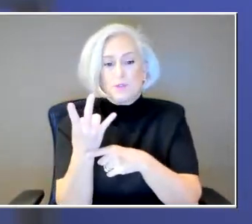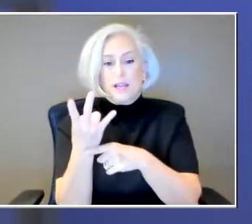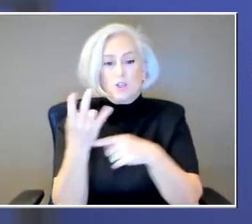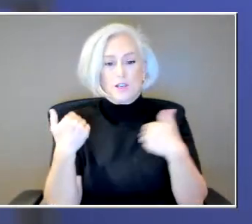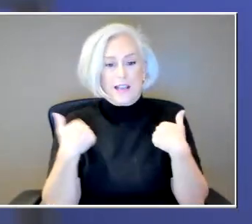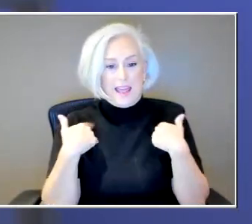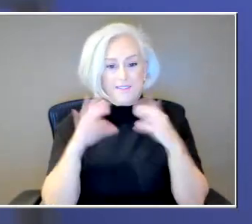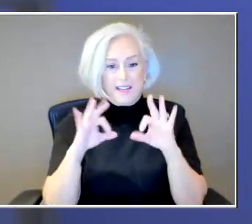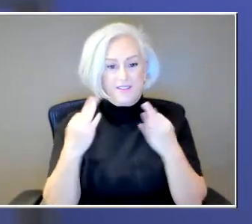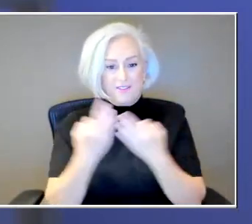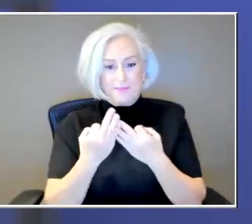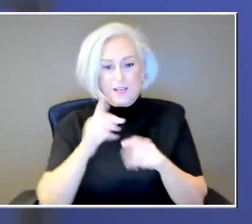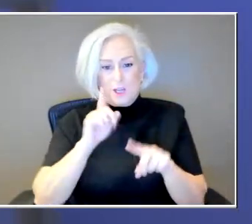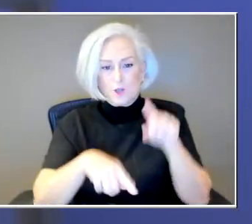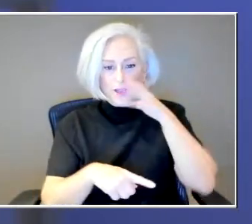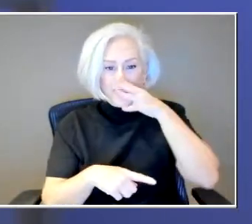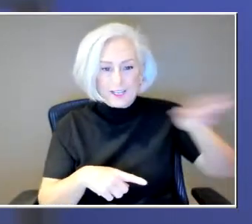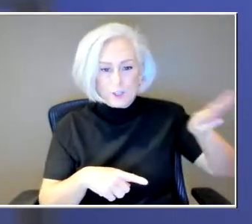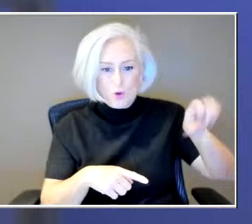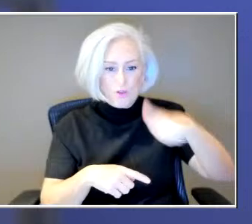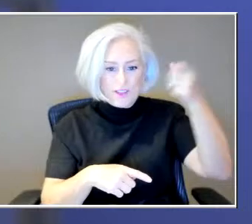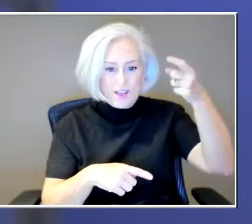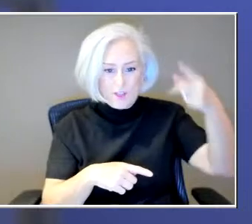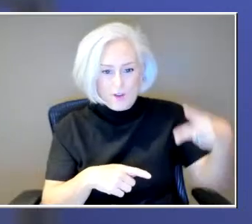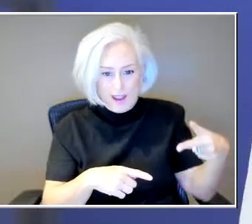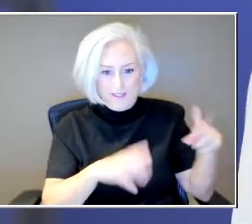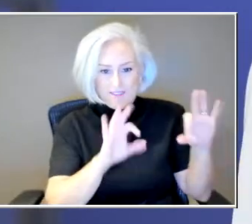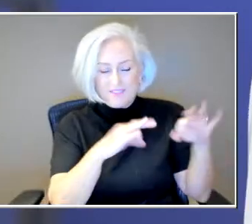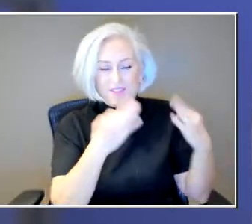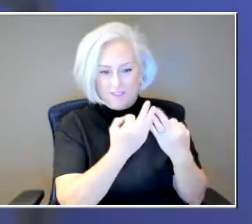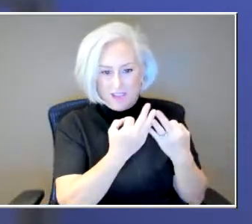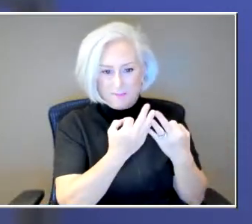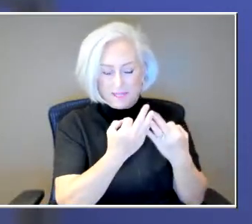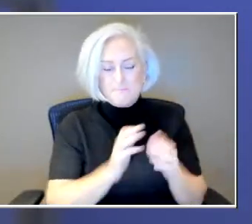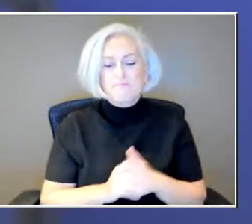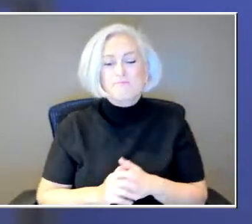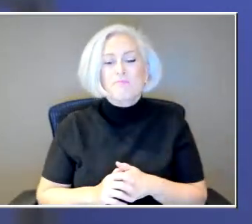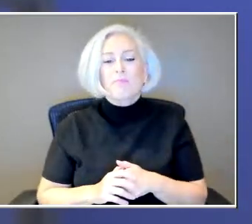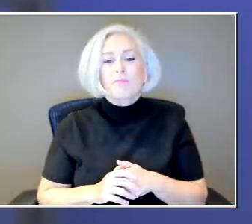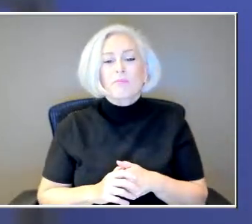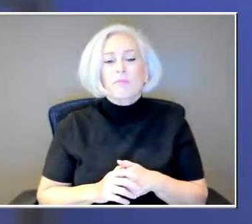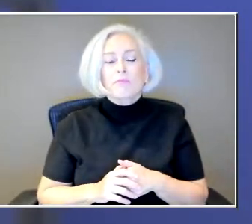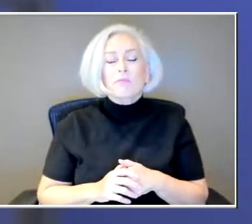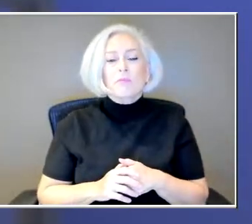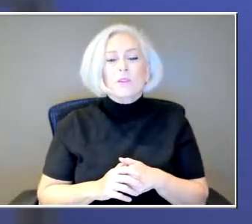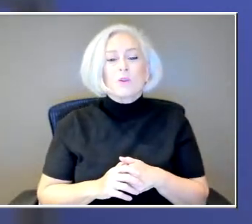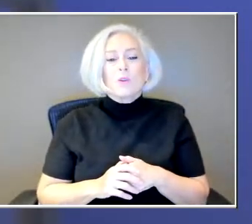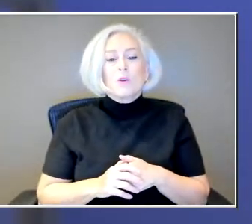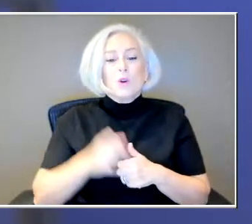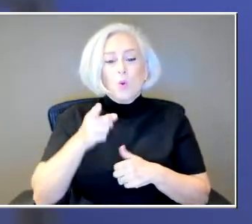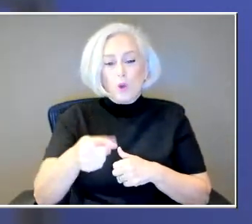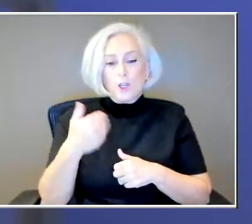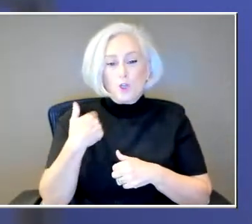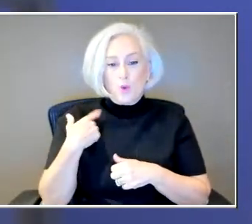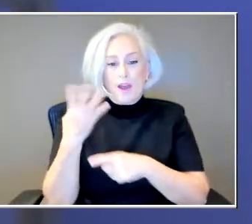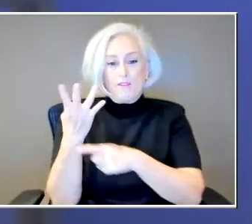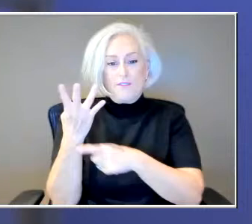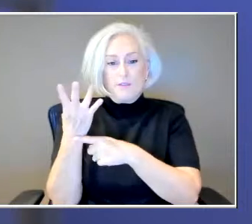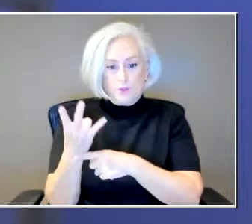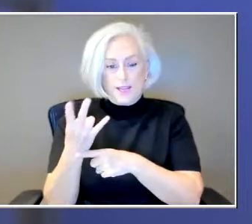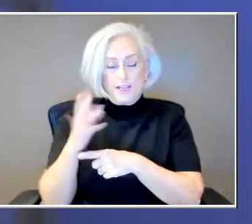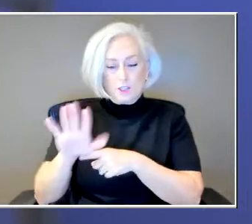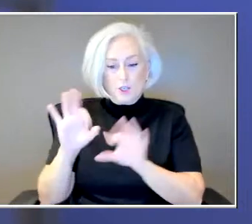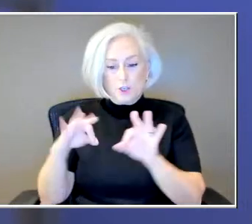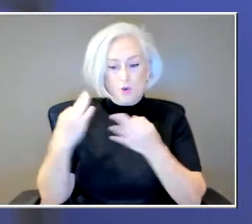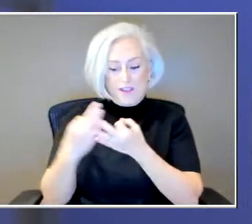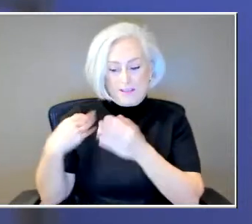the other half of the family, other side of the family. So we may, when you have a mutation that's running in your family, one of the